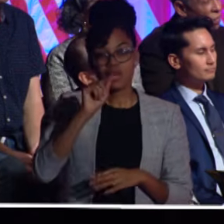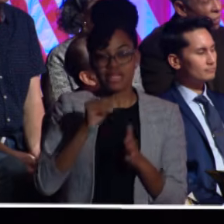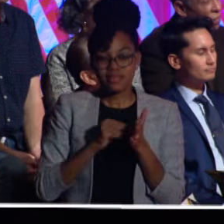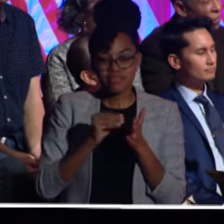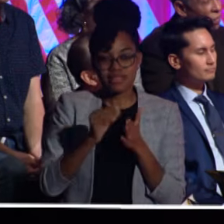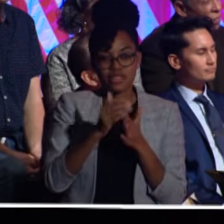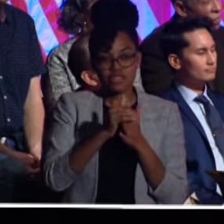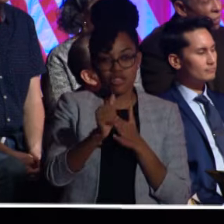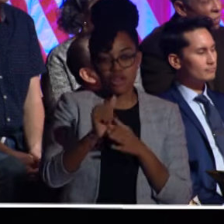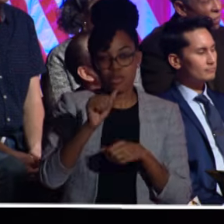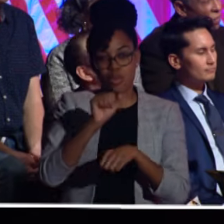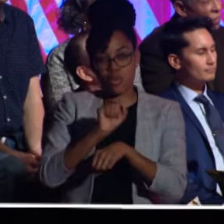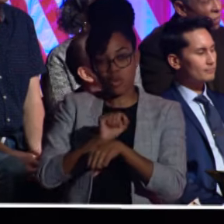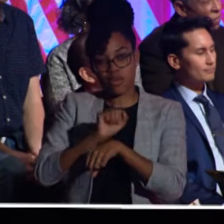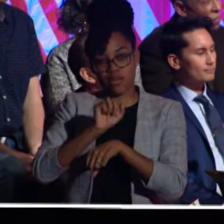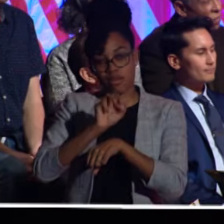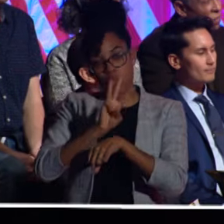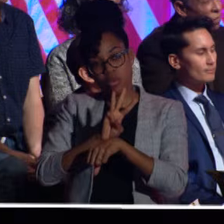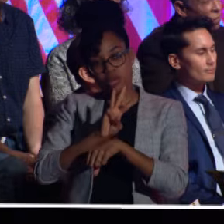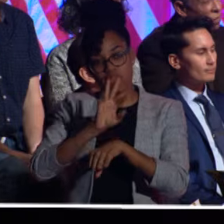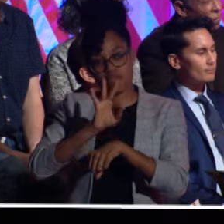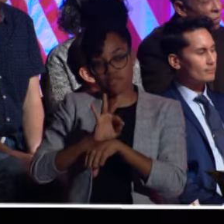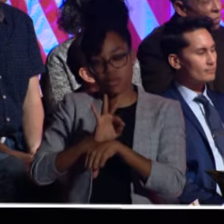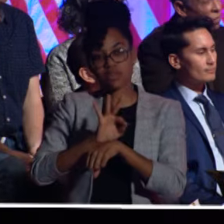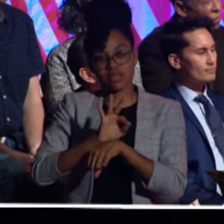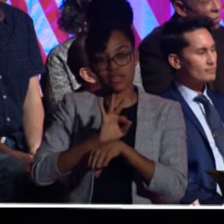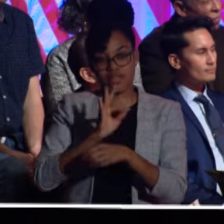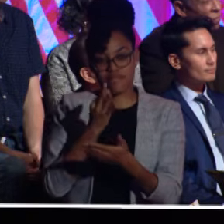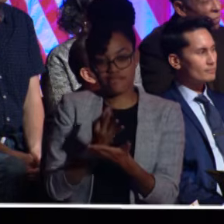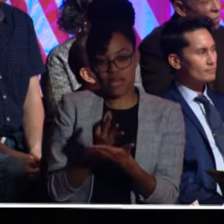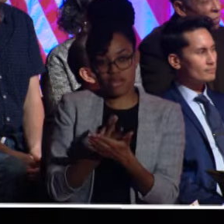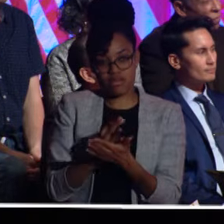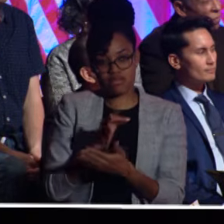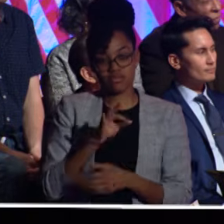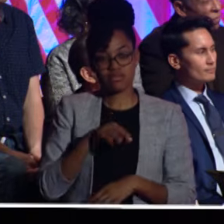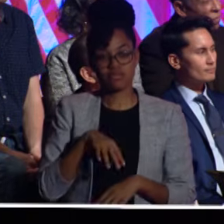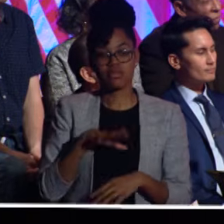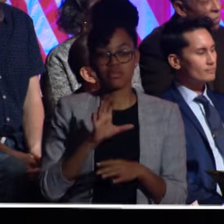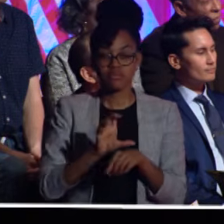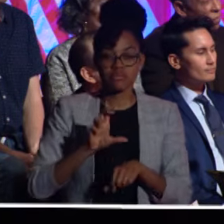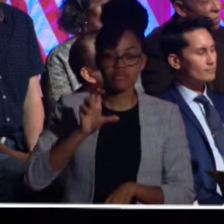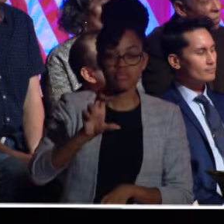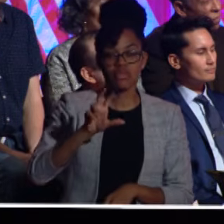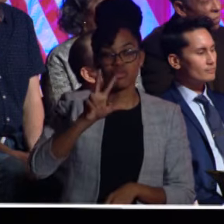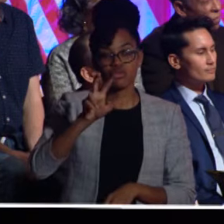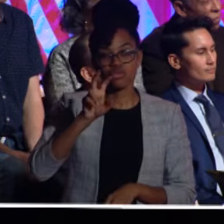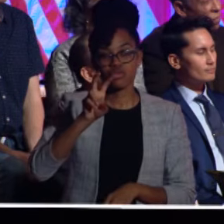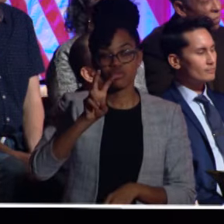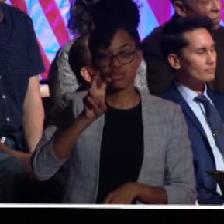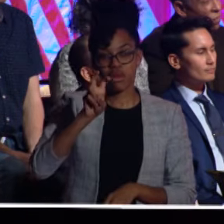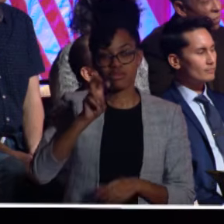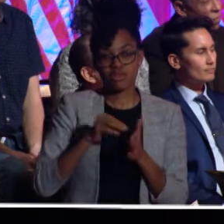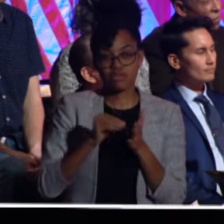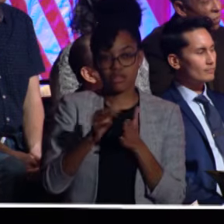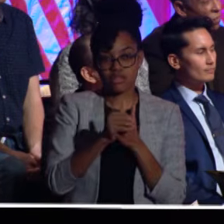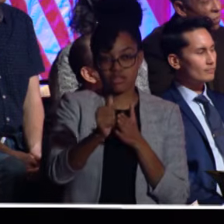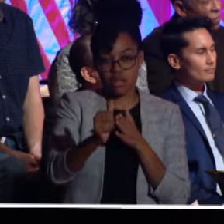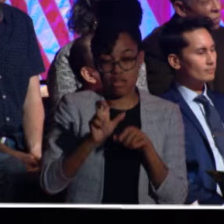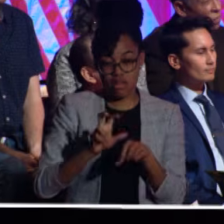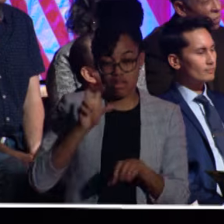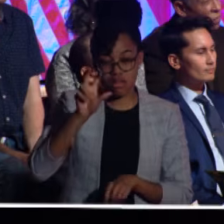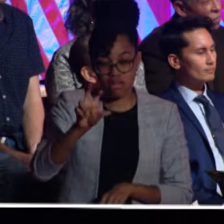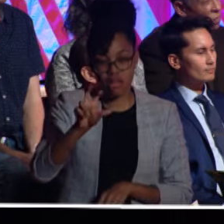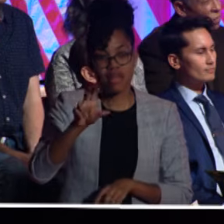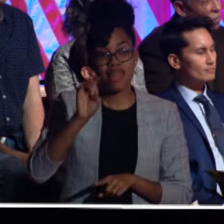leverage private sector investment of nearly $200 million, all of which will be spent to create and